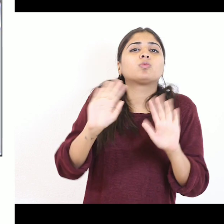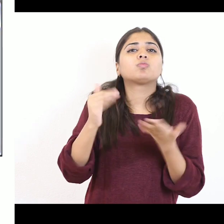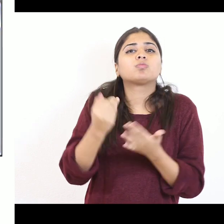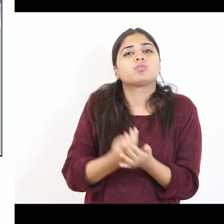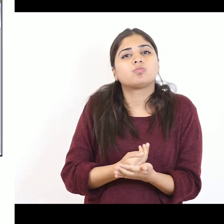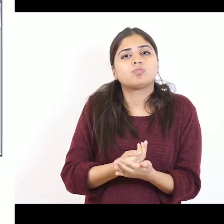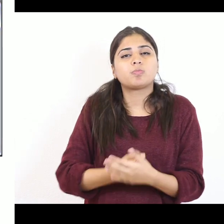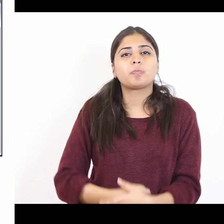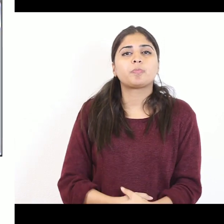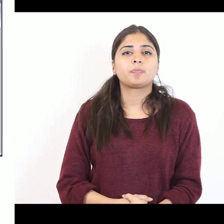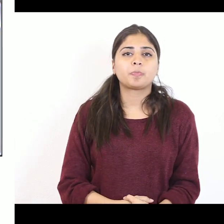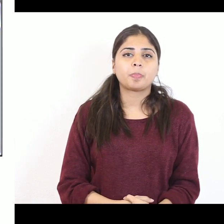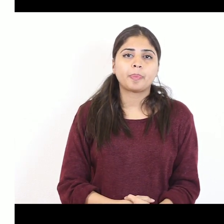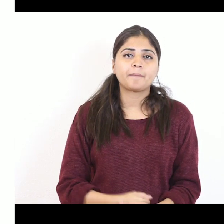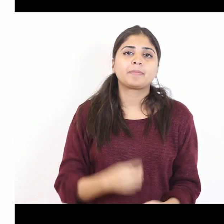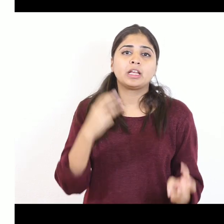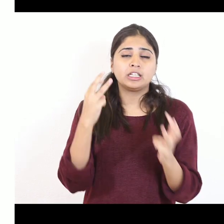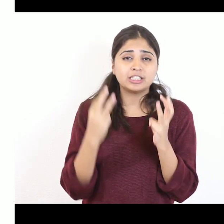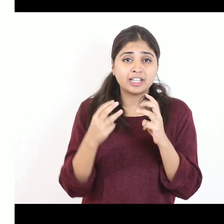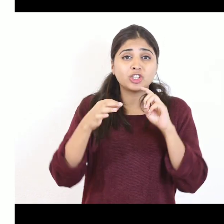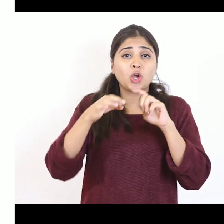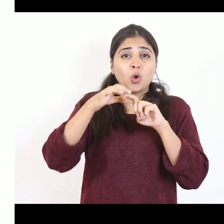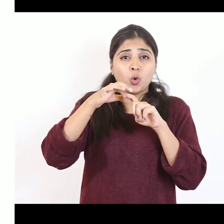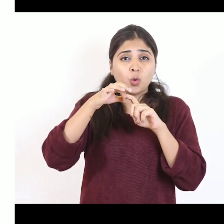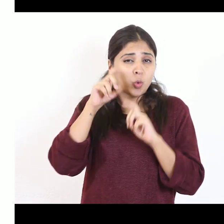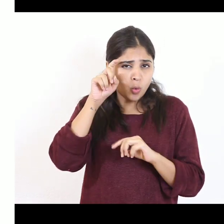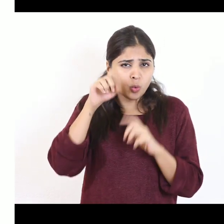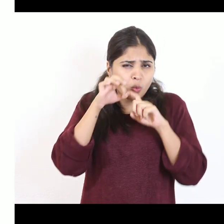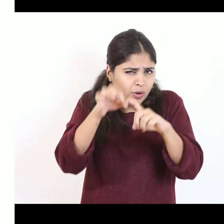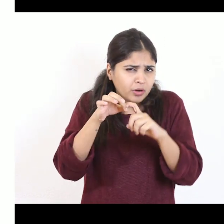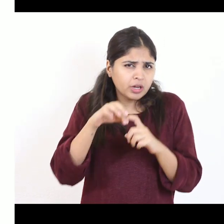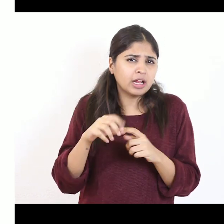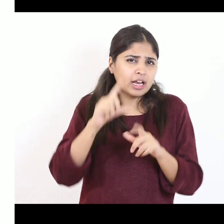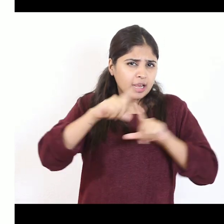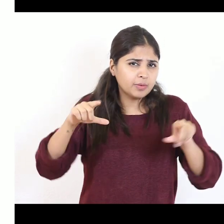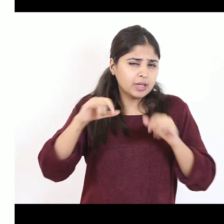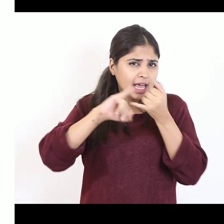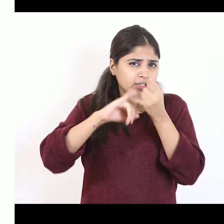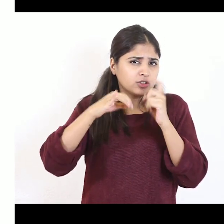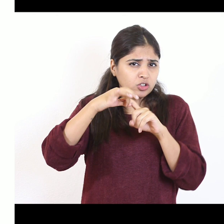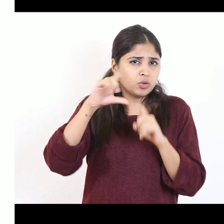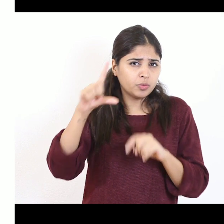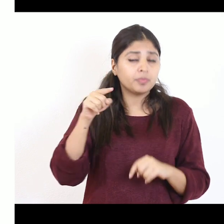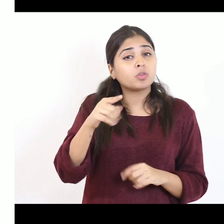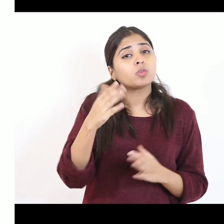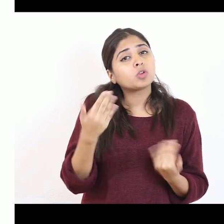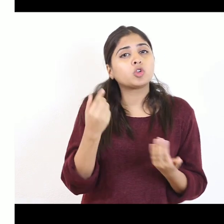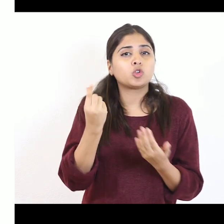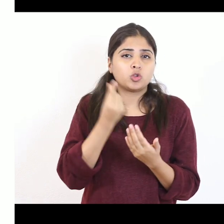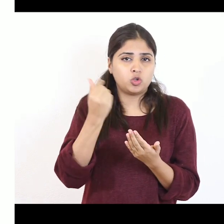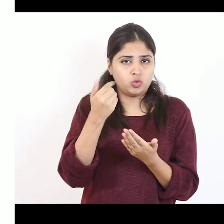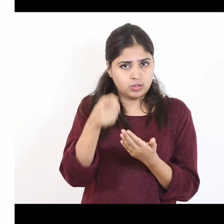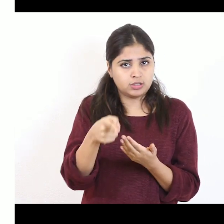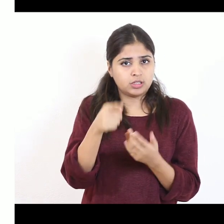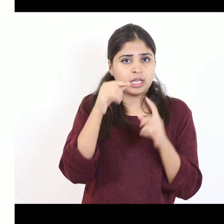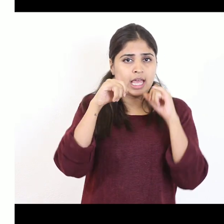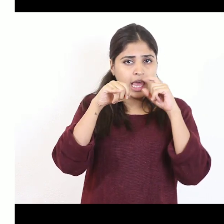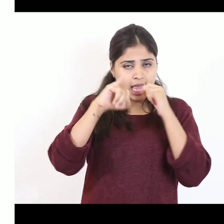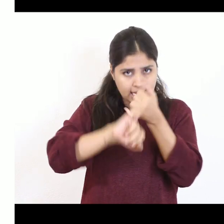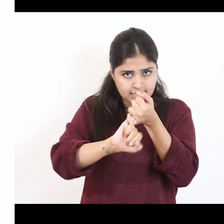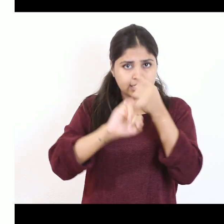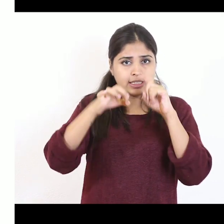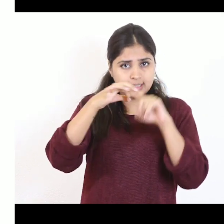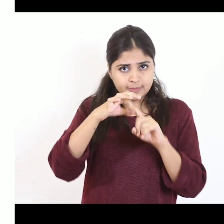Structured Query Language (SQL). You can use programming language called SQL to insert the data. We could also have